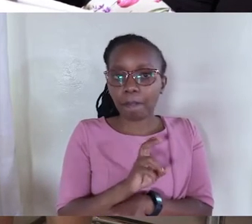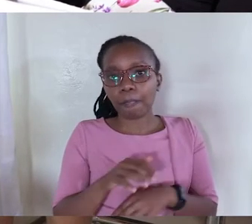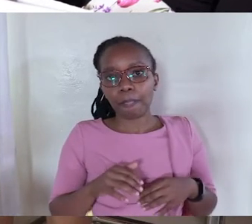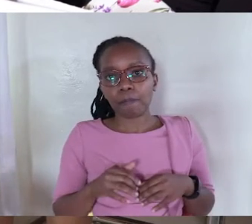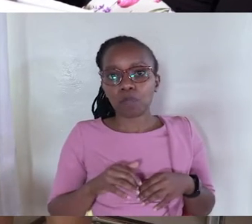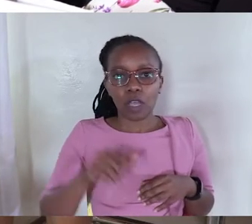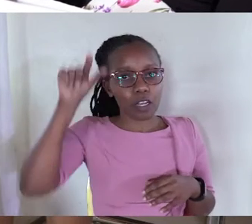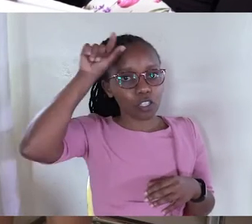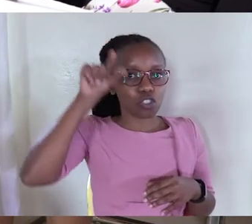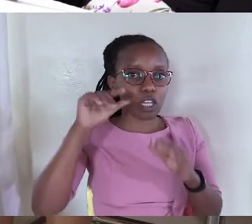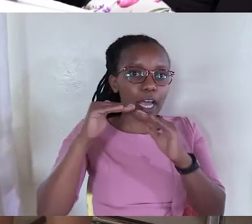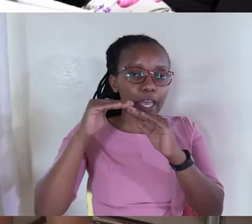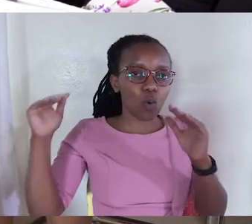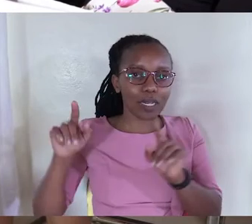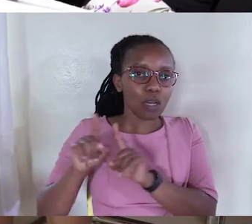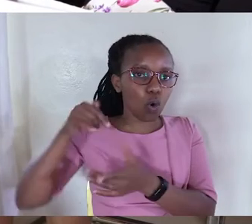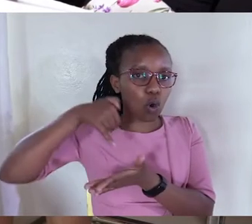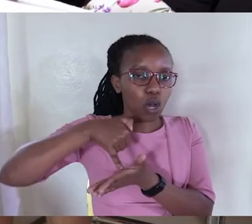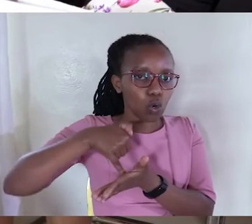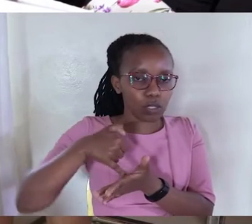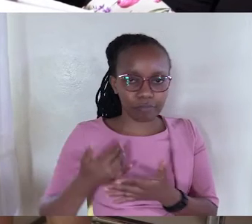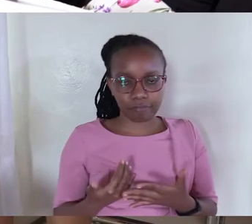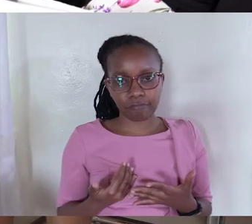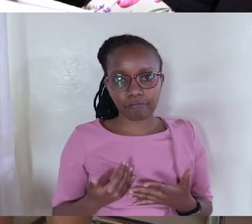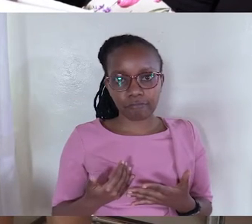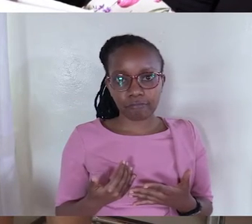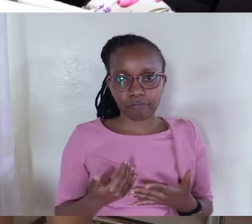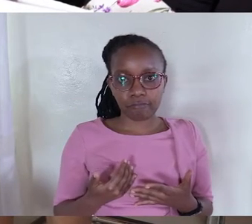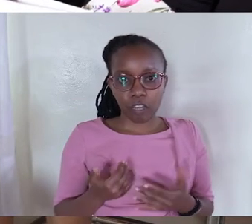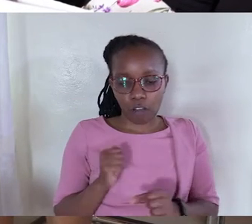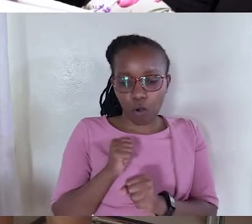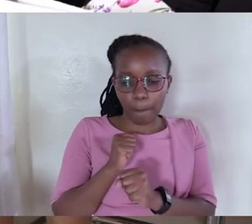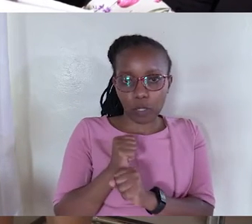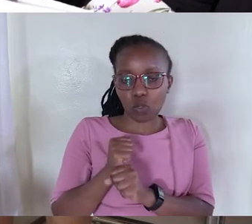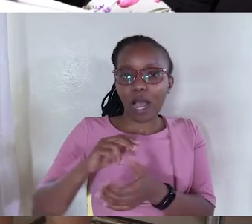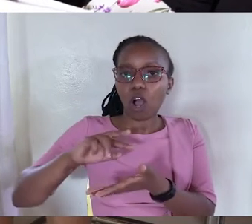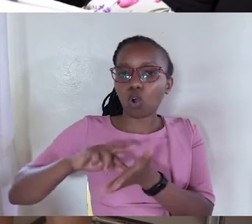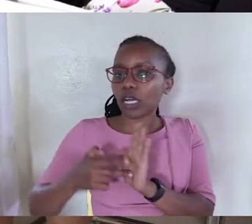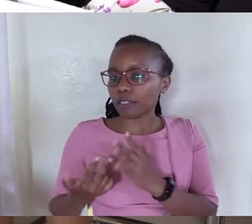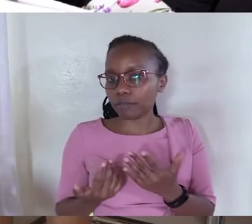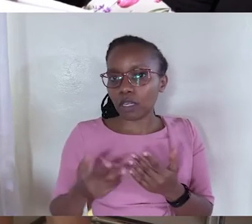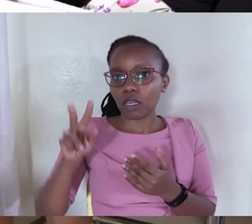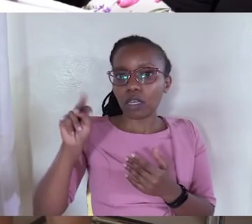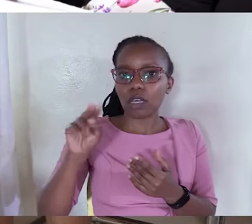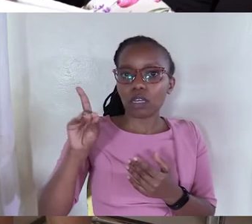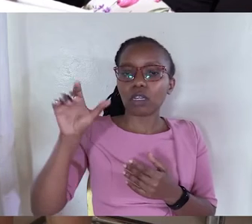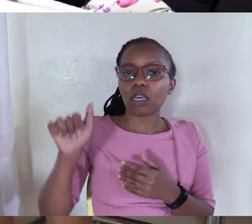of gender equality and inclusion for performance contracting for MDS, that is the ministries,